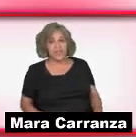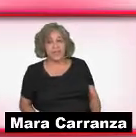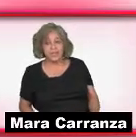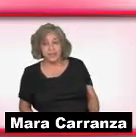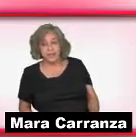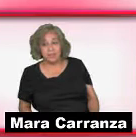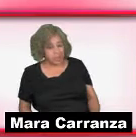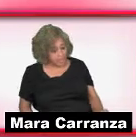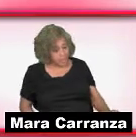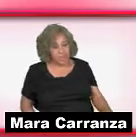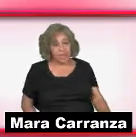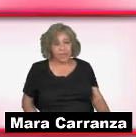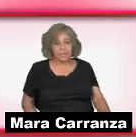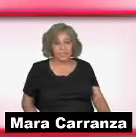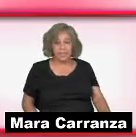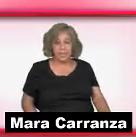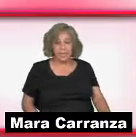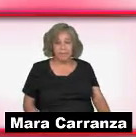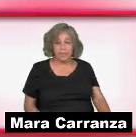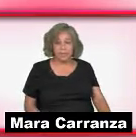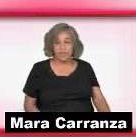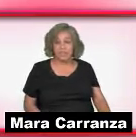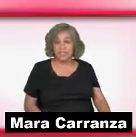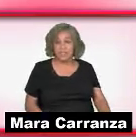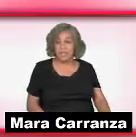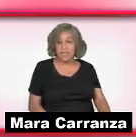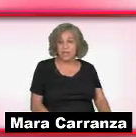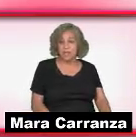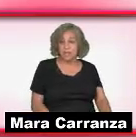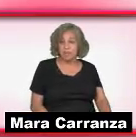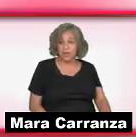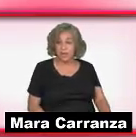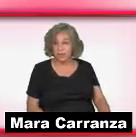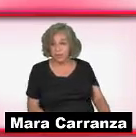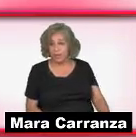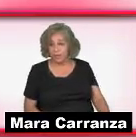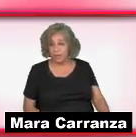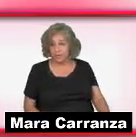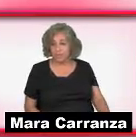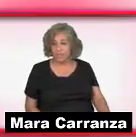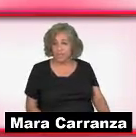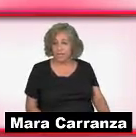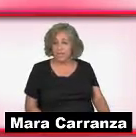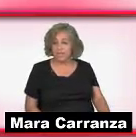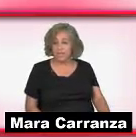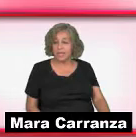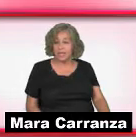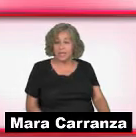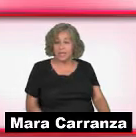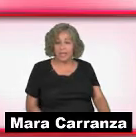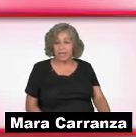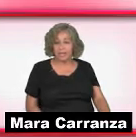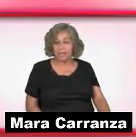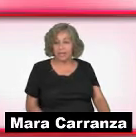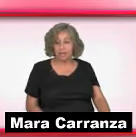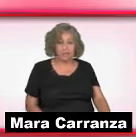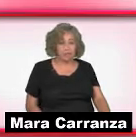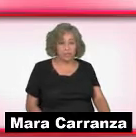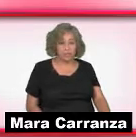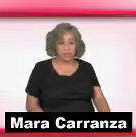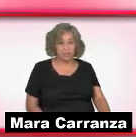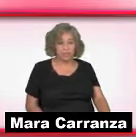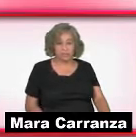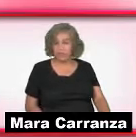Okay, so it ended. But in any case, now see this guy coming up, Ricardo Casanelli? He is